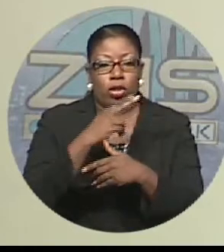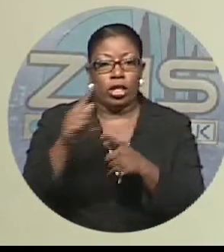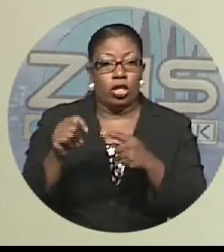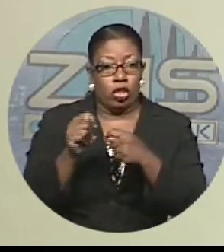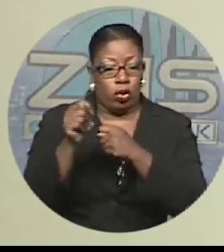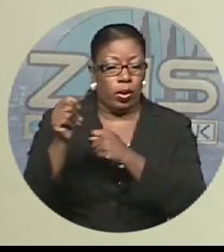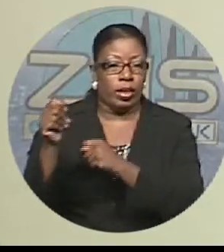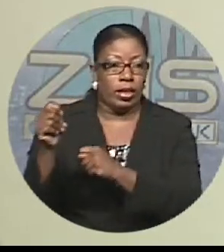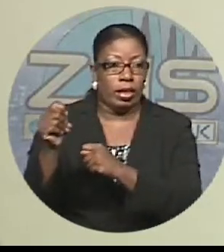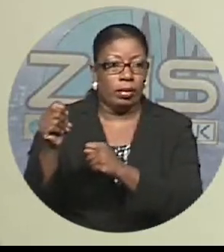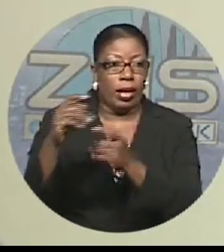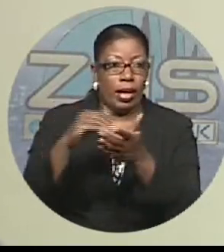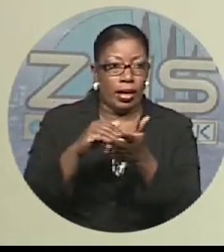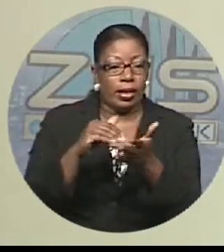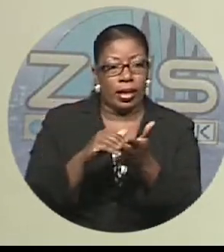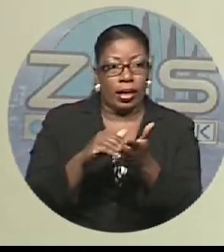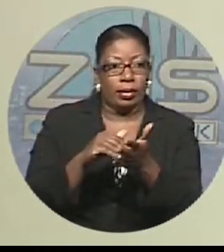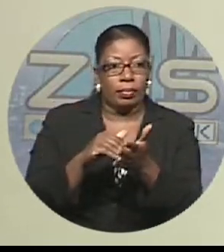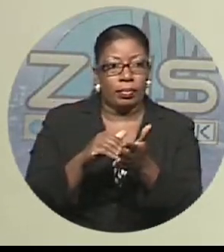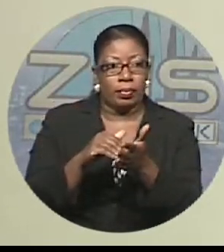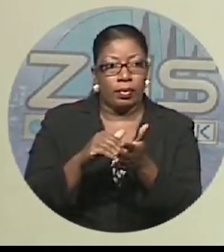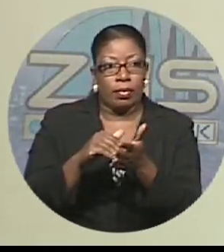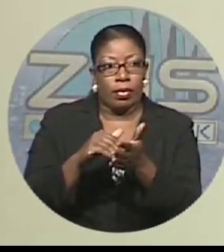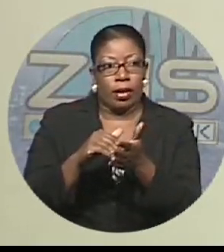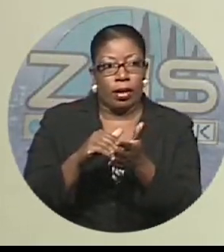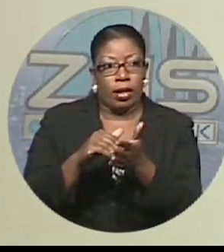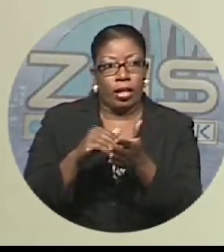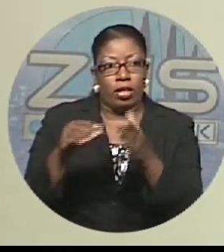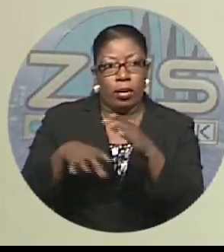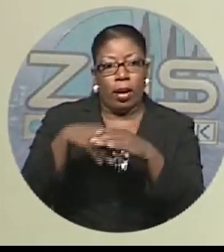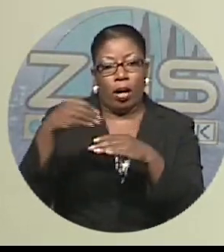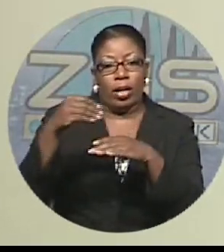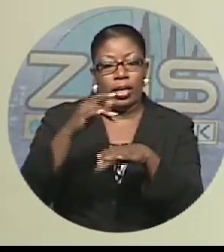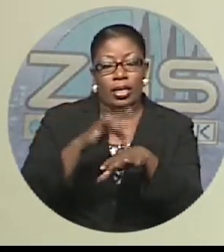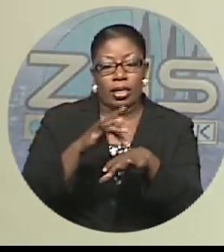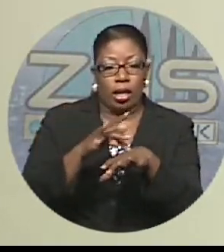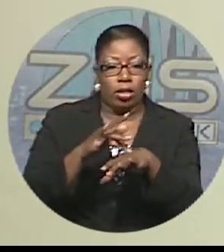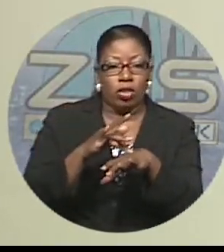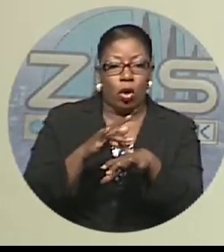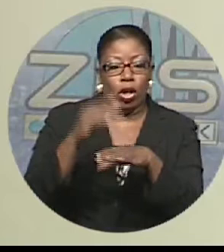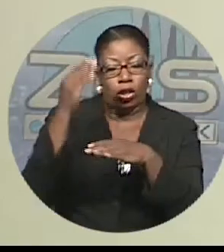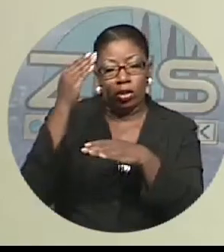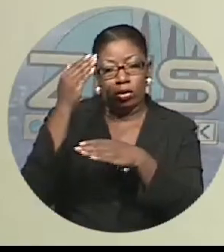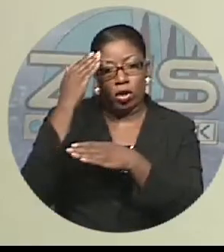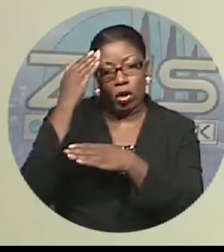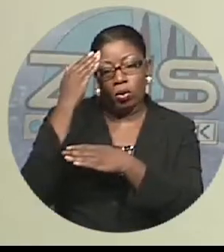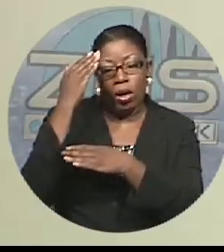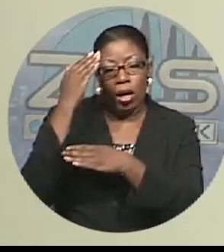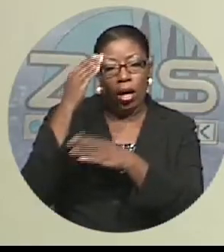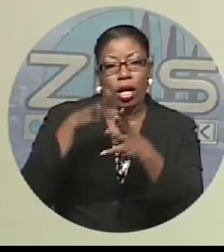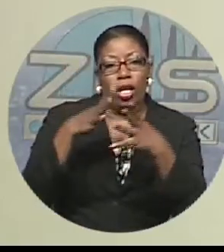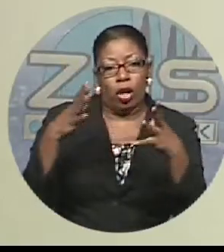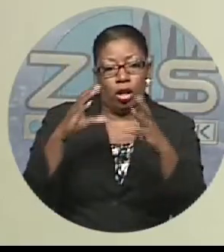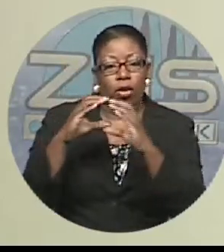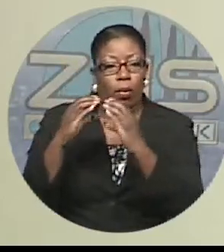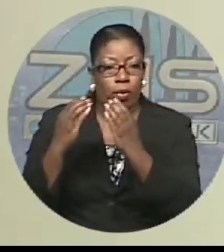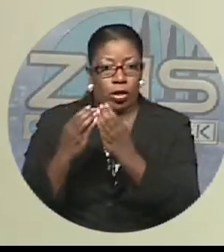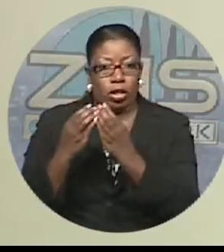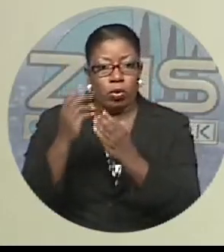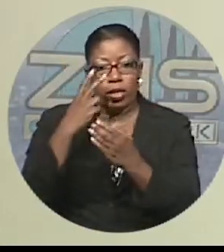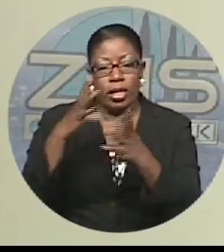again, bringing so much to the table, and he's reached out and touched so many organizations. And we're seeing a growth. We're seeing a number of